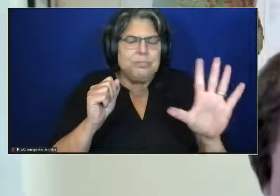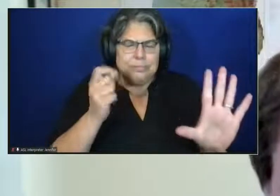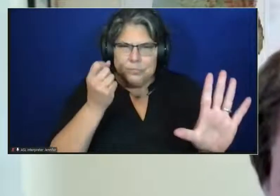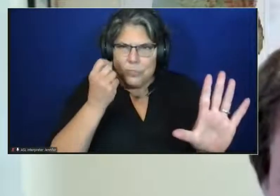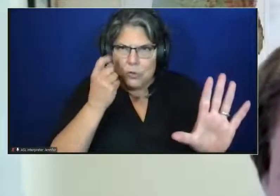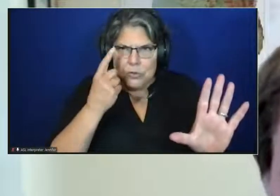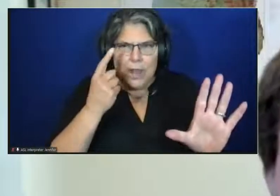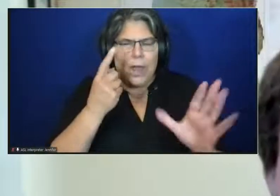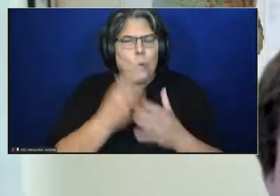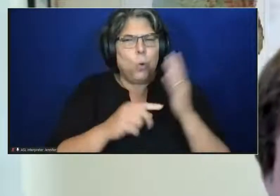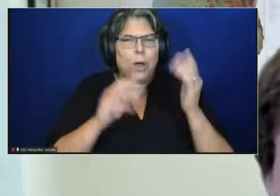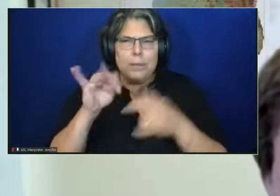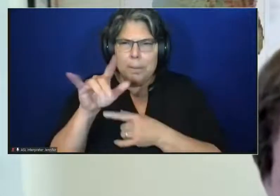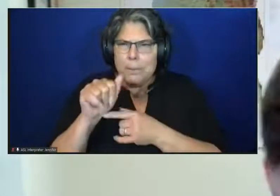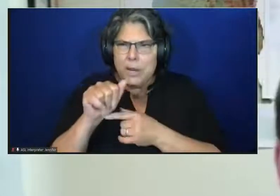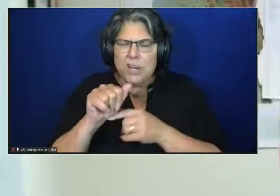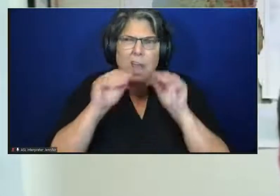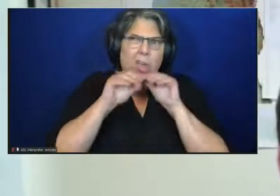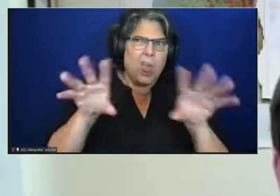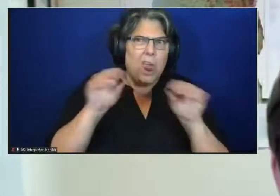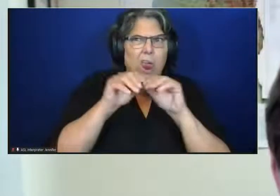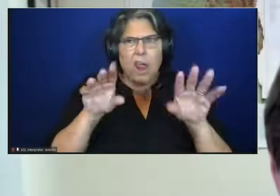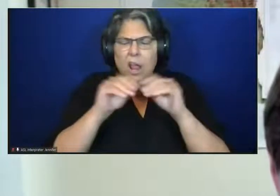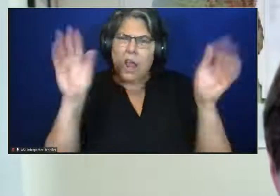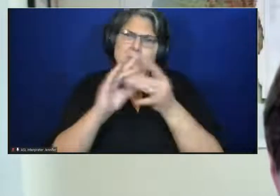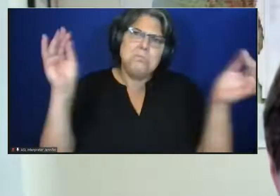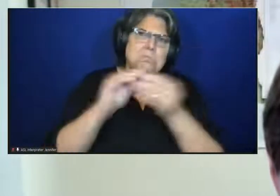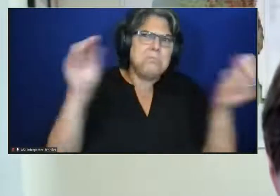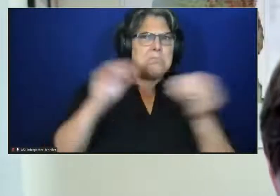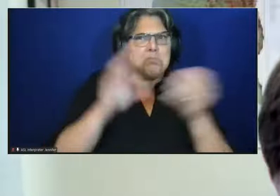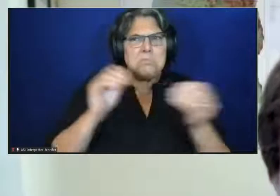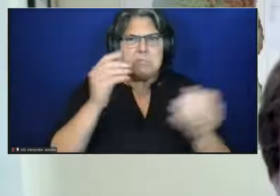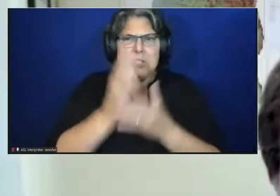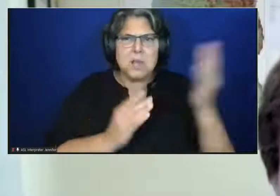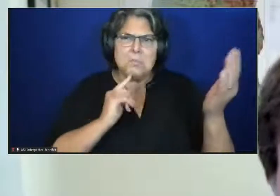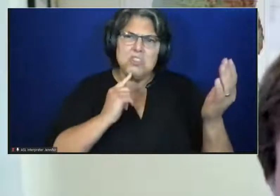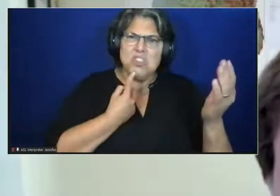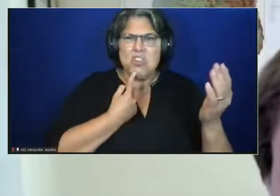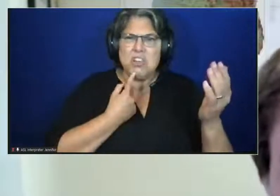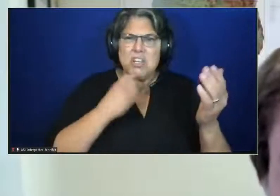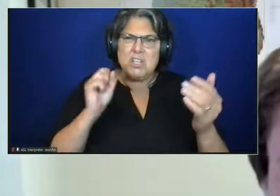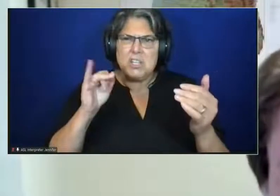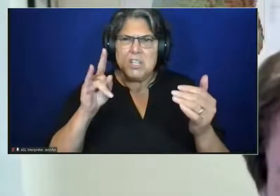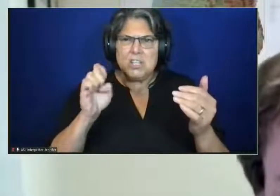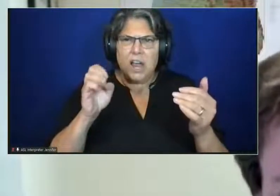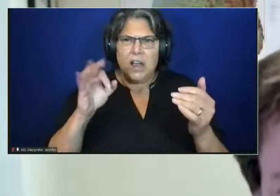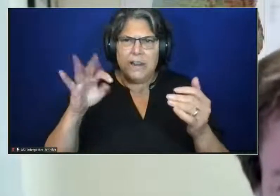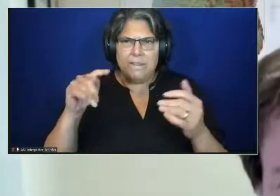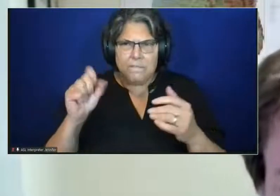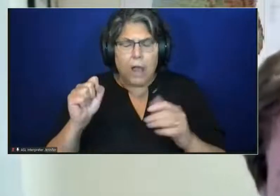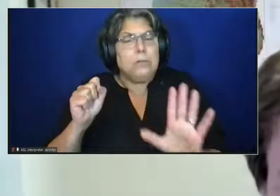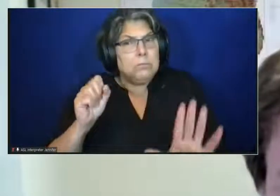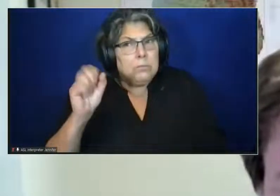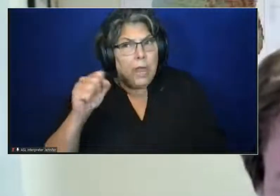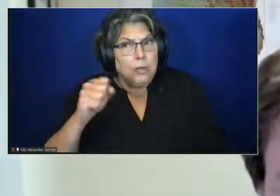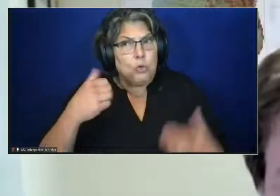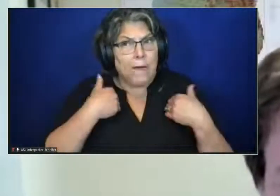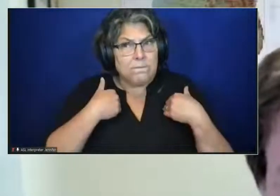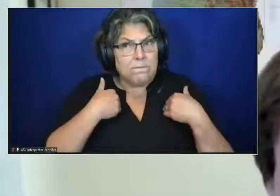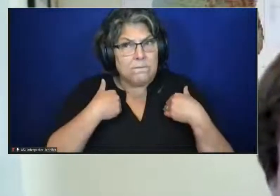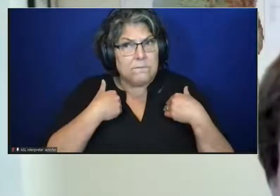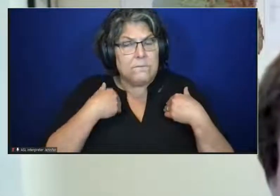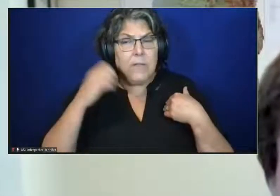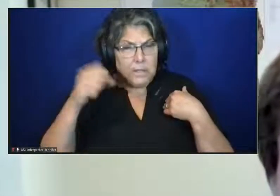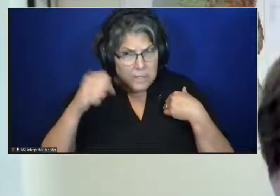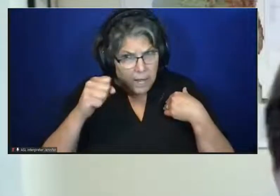on the media, which reports some serious side effects, and there are serious side effects, there's no